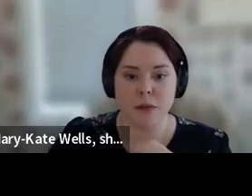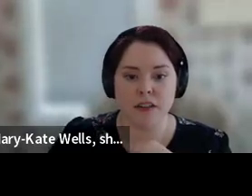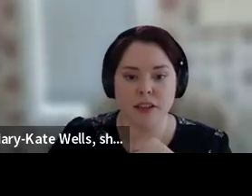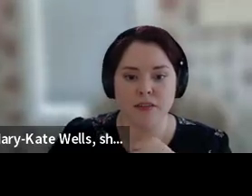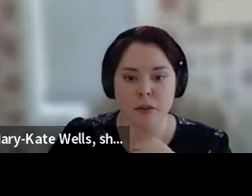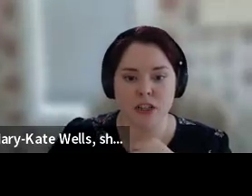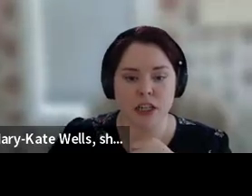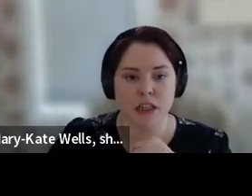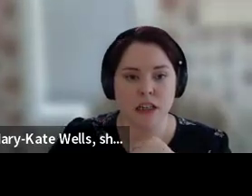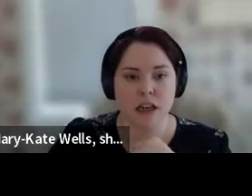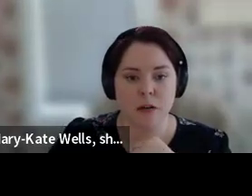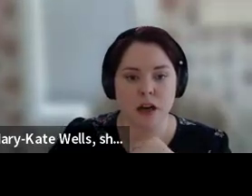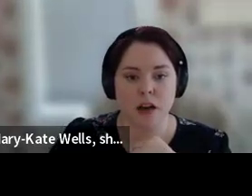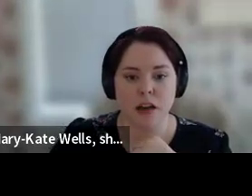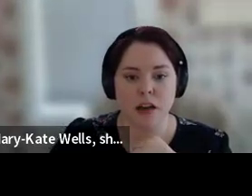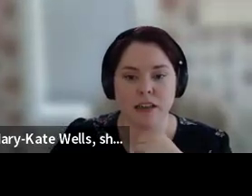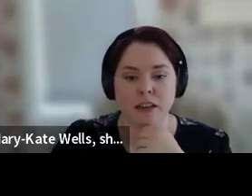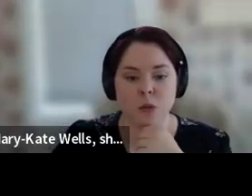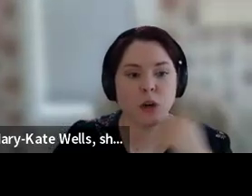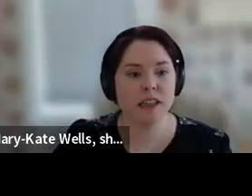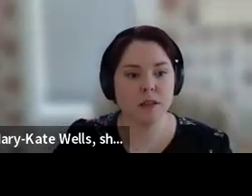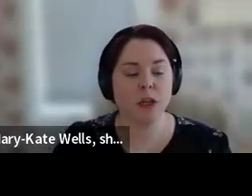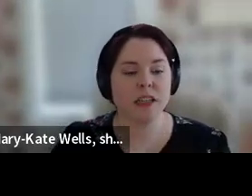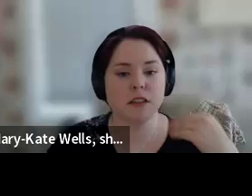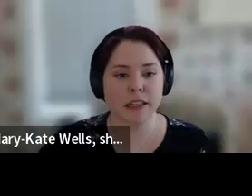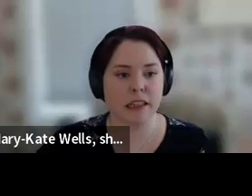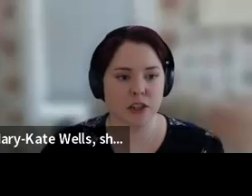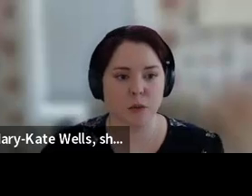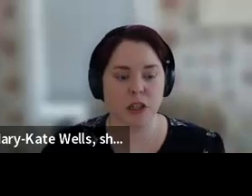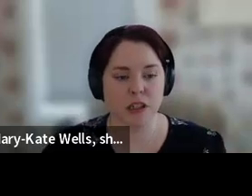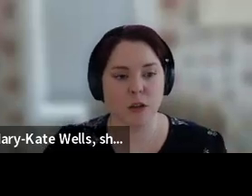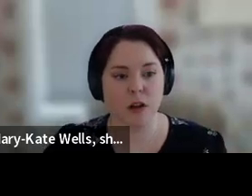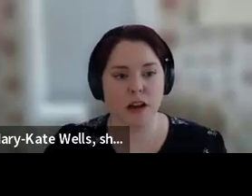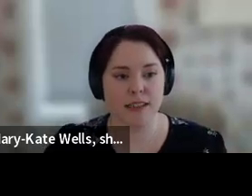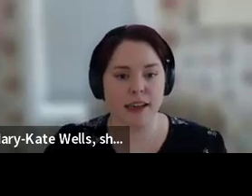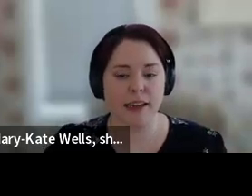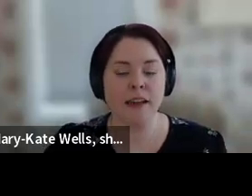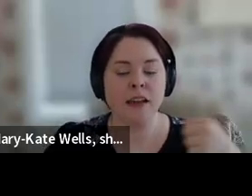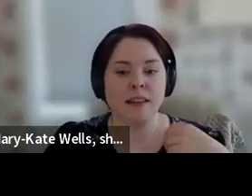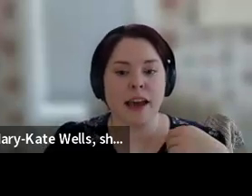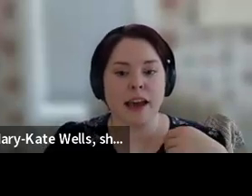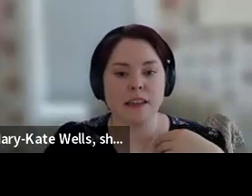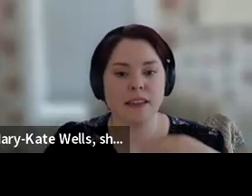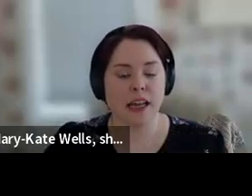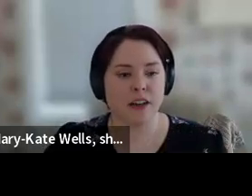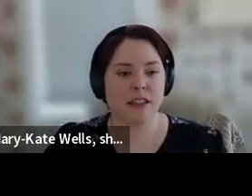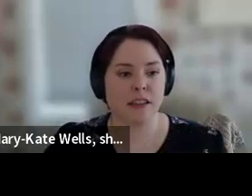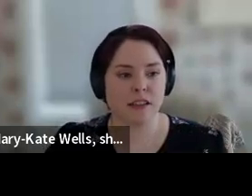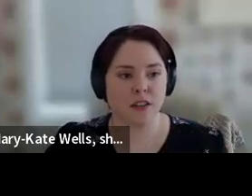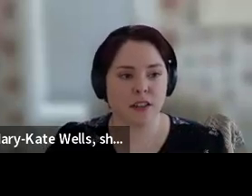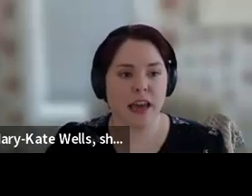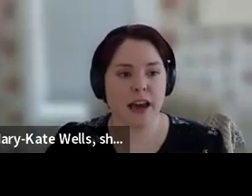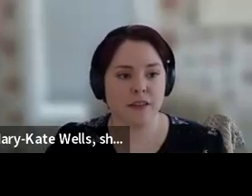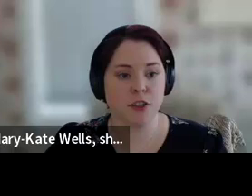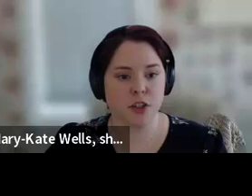a little bit of information on what is the regulation, what does the law say that centers